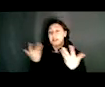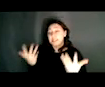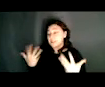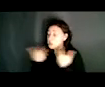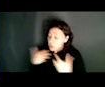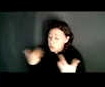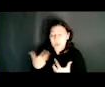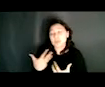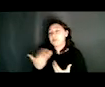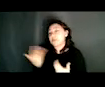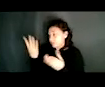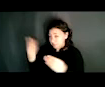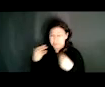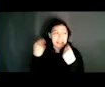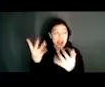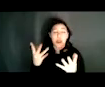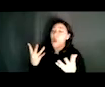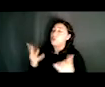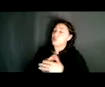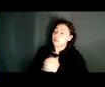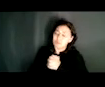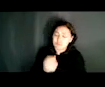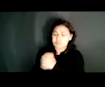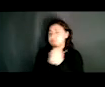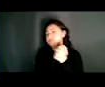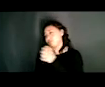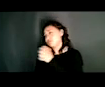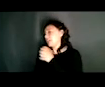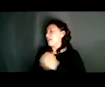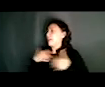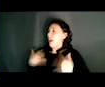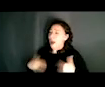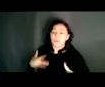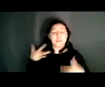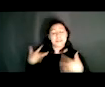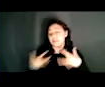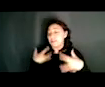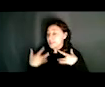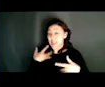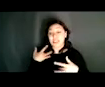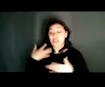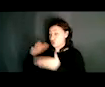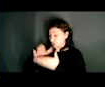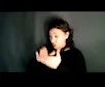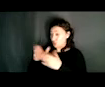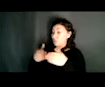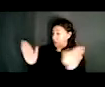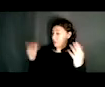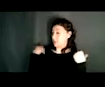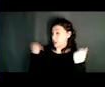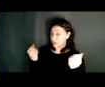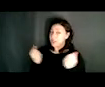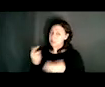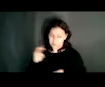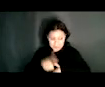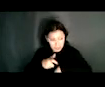Brown's faculty award winners tonight. And I'm particularly thrilled that the School of Public Health will have a chance to recognize both its